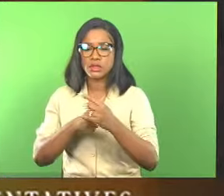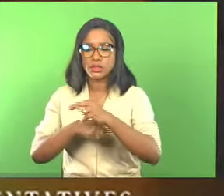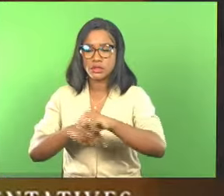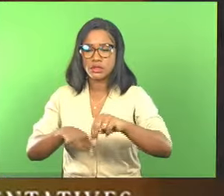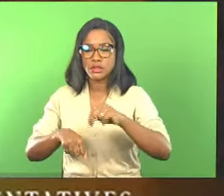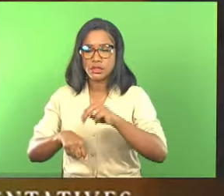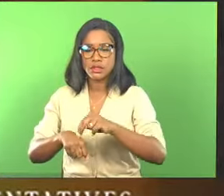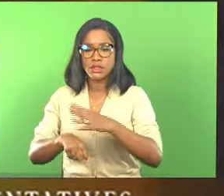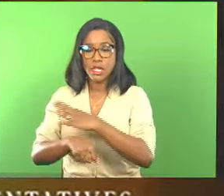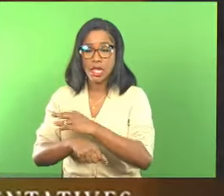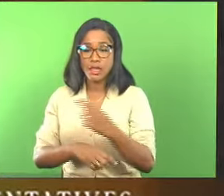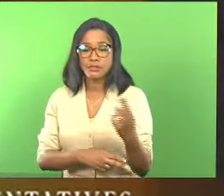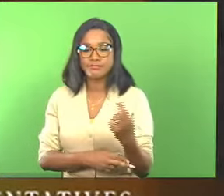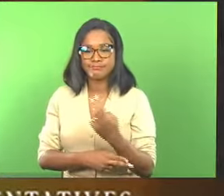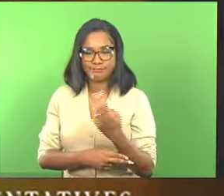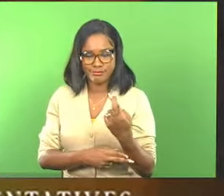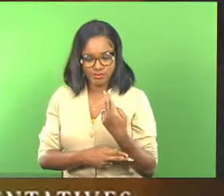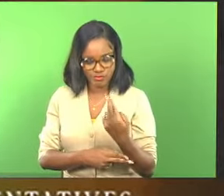and a friendly nation.